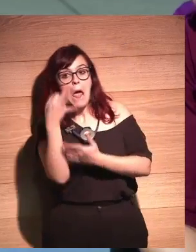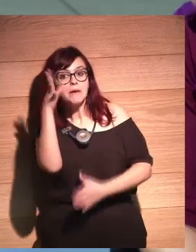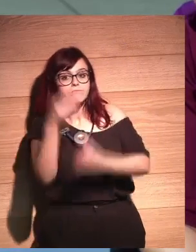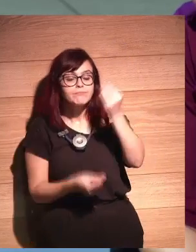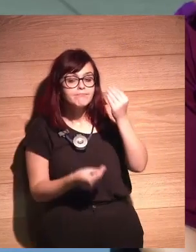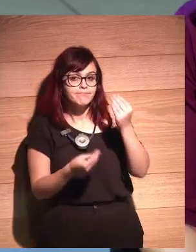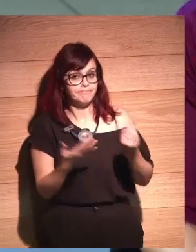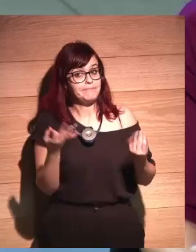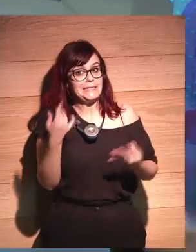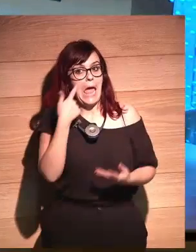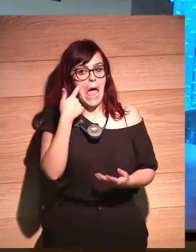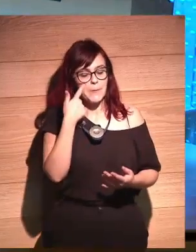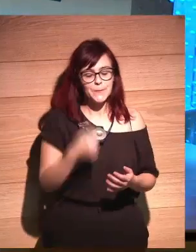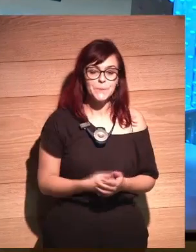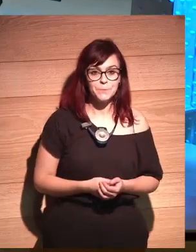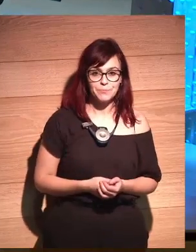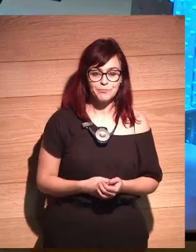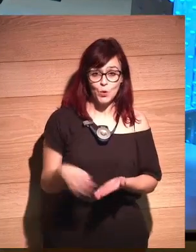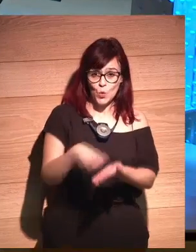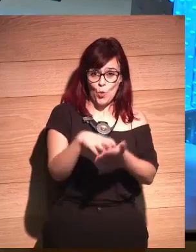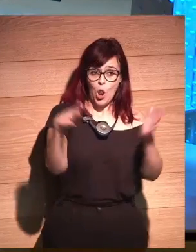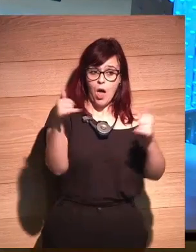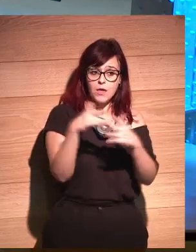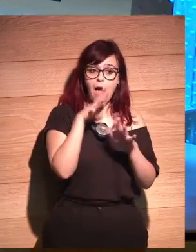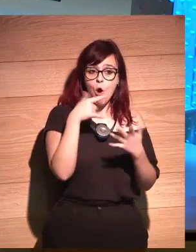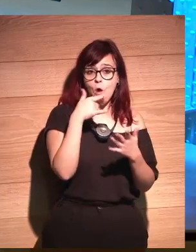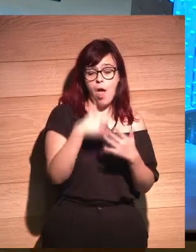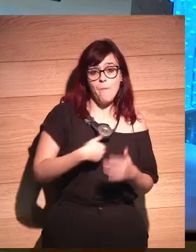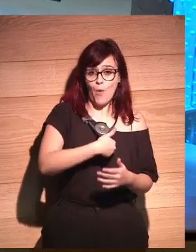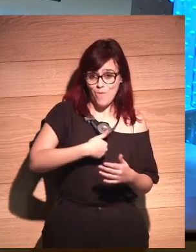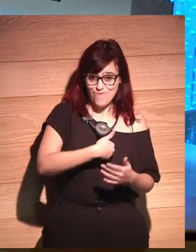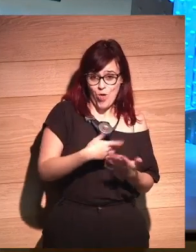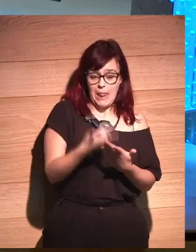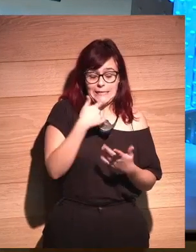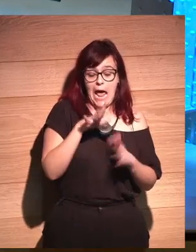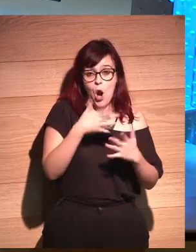sure that we could also detect many problems.